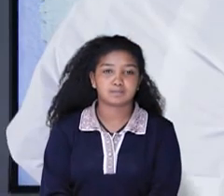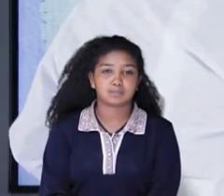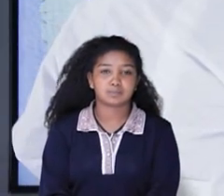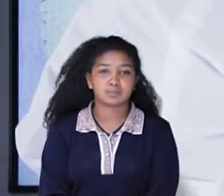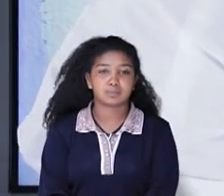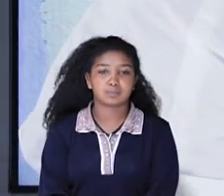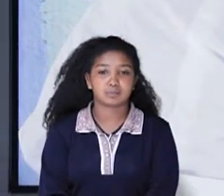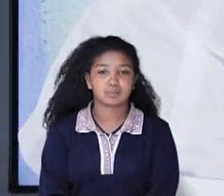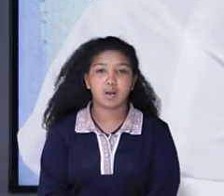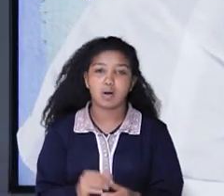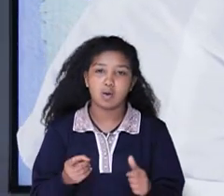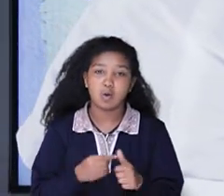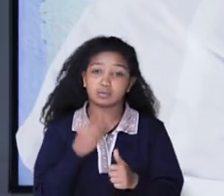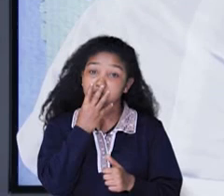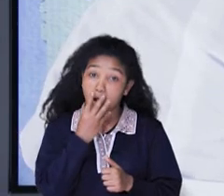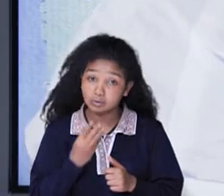Organisms which have long snouts,